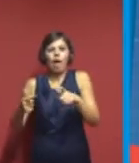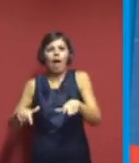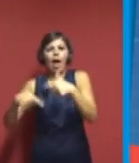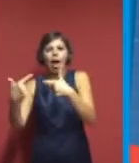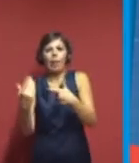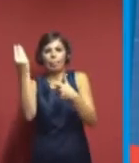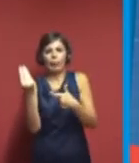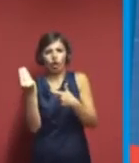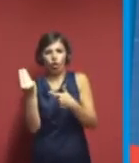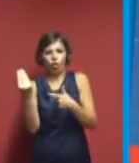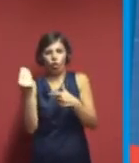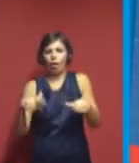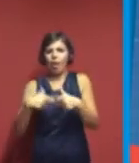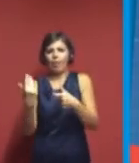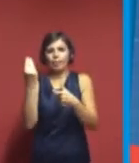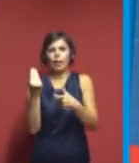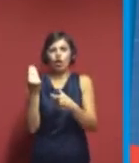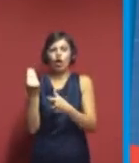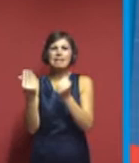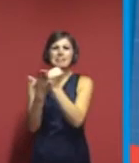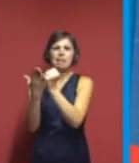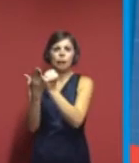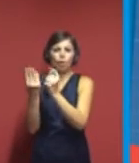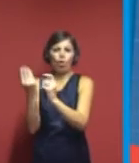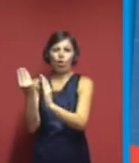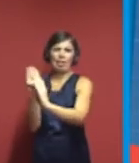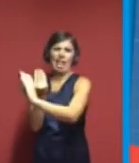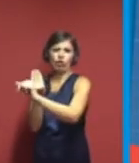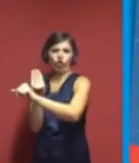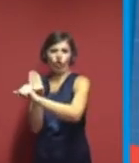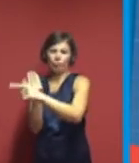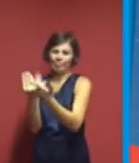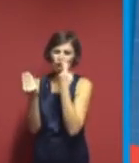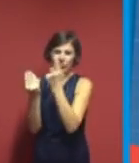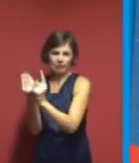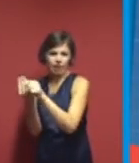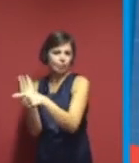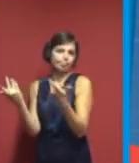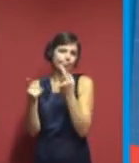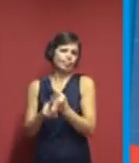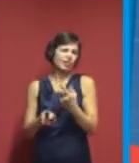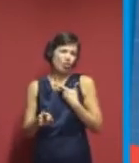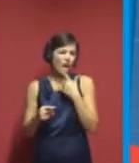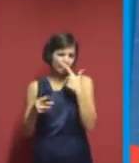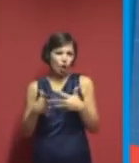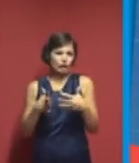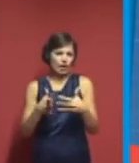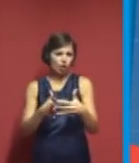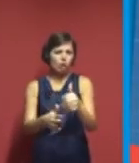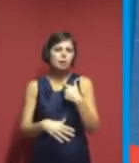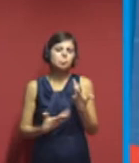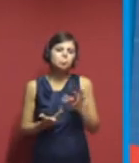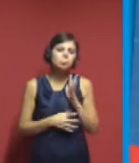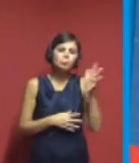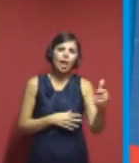problem. And I did a different approach, saving in a global database. So the idea is to avoid and to increase the traffic sync detection.